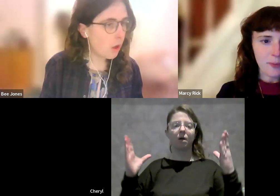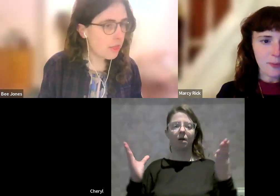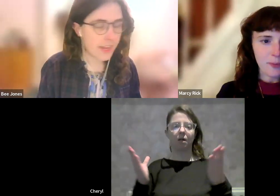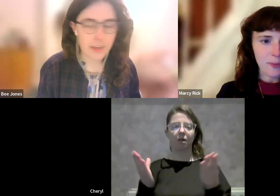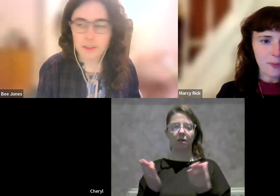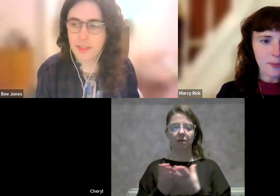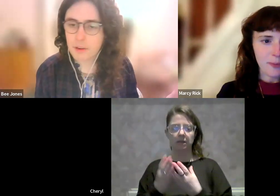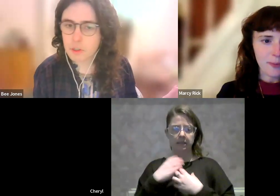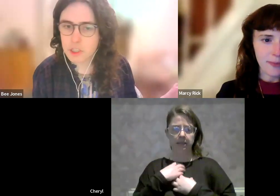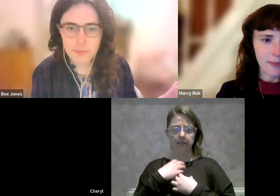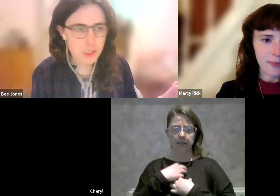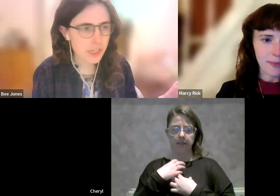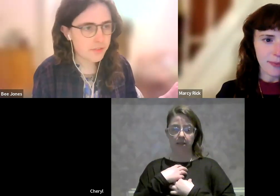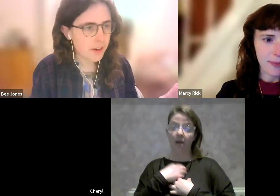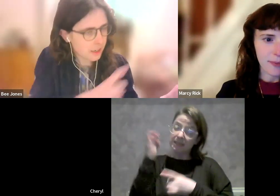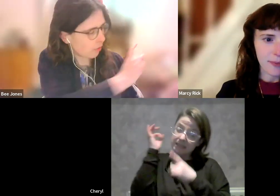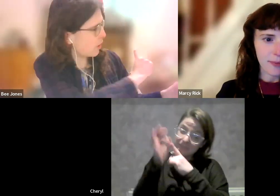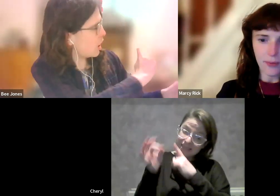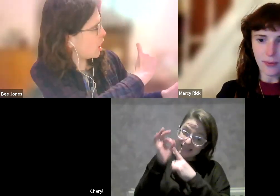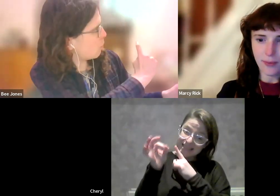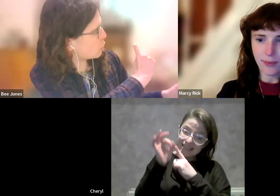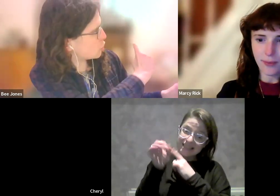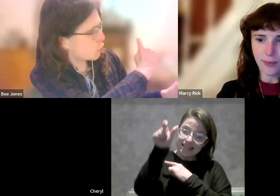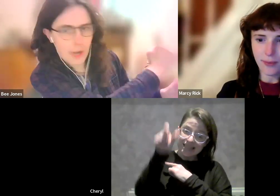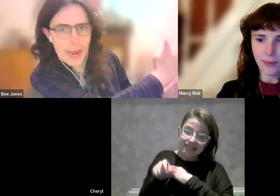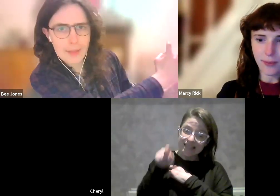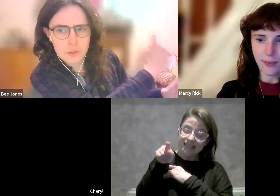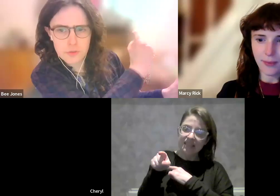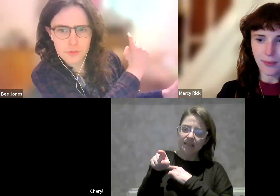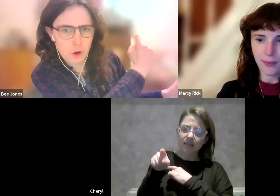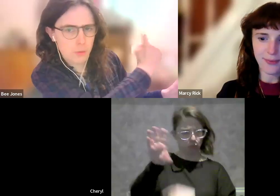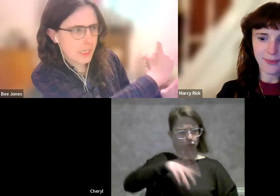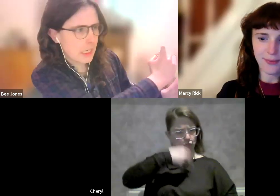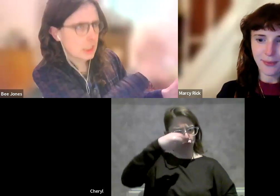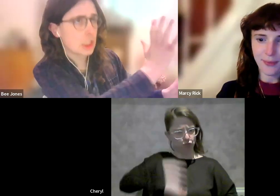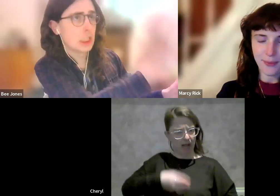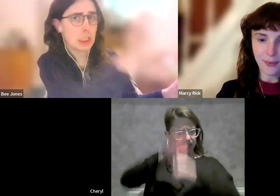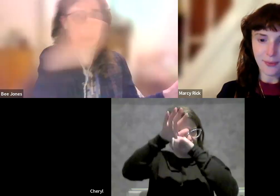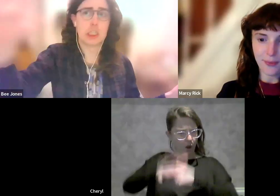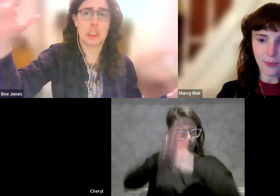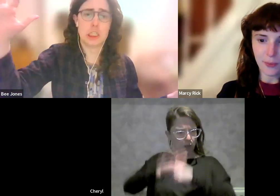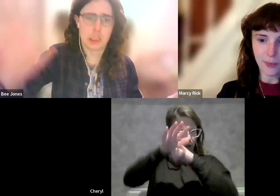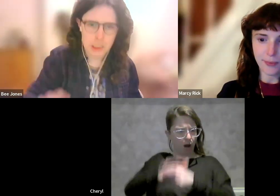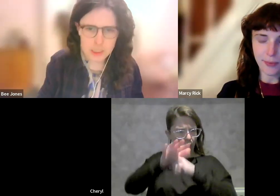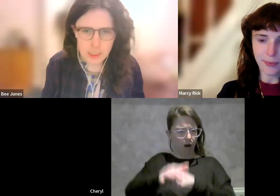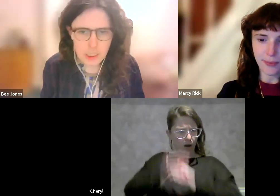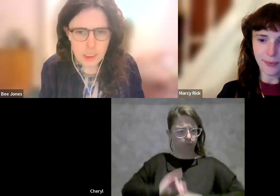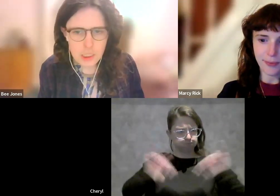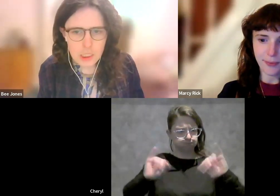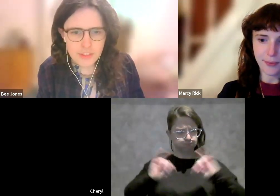But one thing they were especially afraid of was transphobia. Dun, dun,